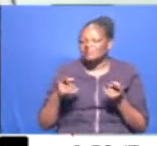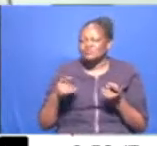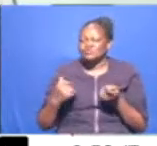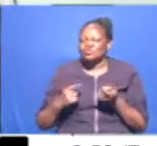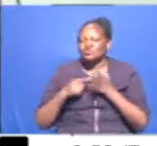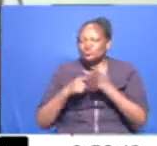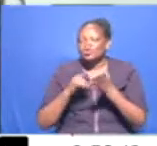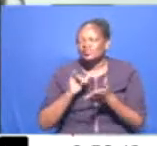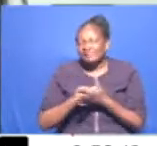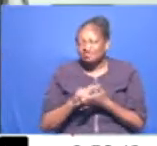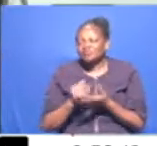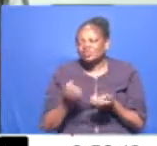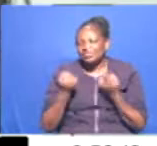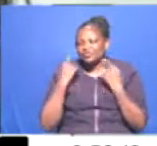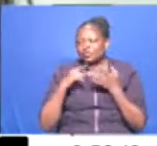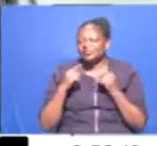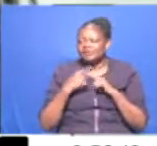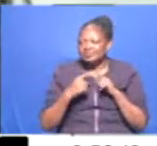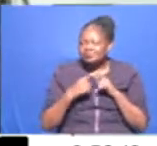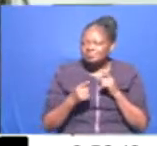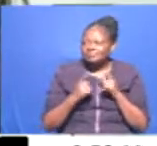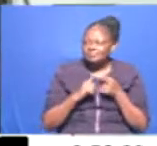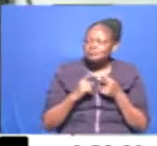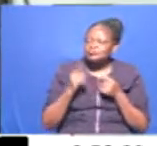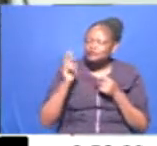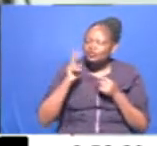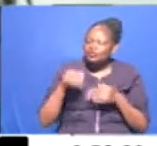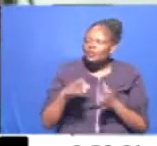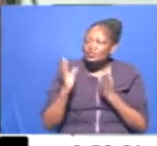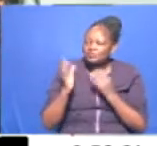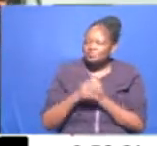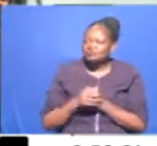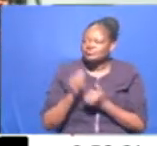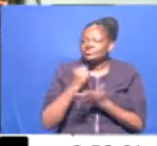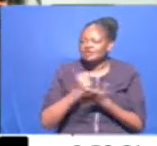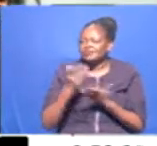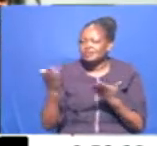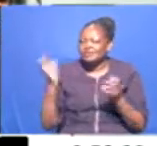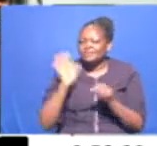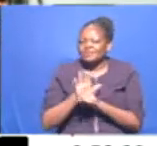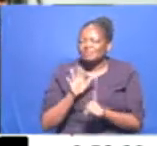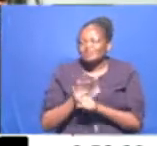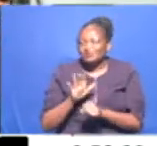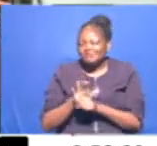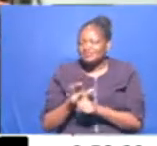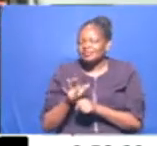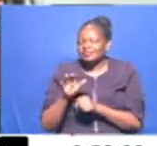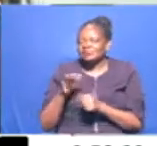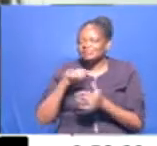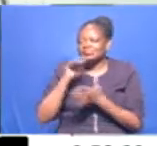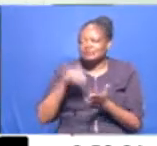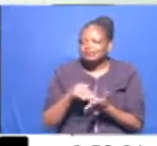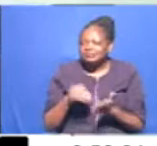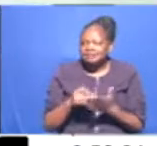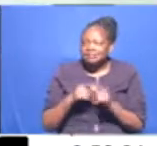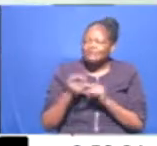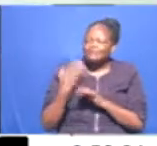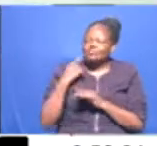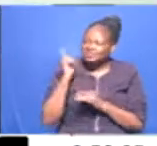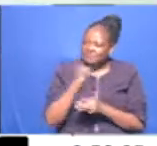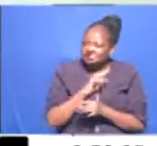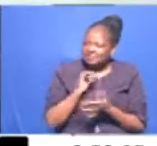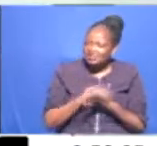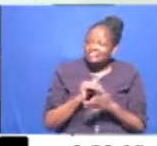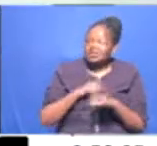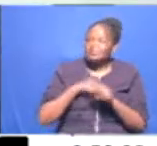I feel with you. Mm-hmm. So then look for a way of, you can refer them. There are so many therapy centers. And as I was saying earlier, when the task